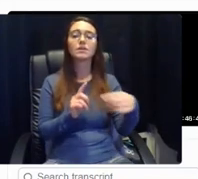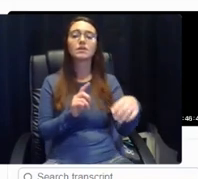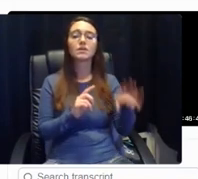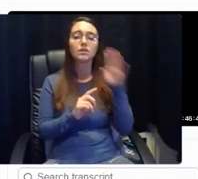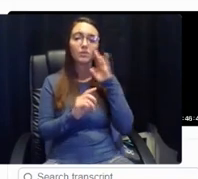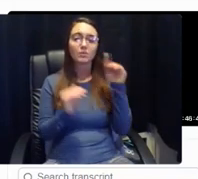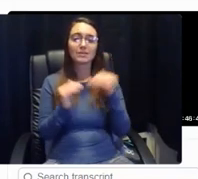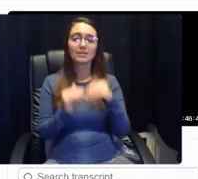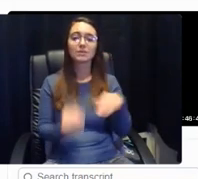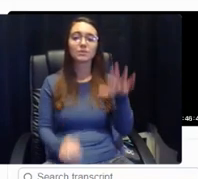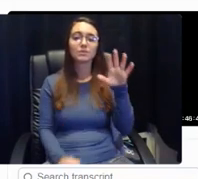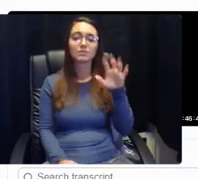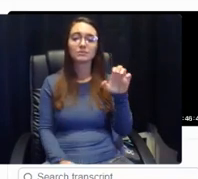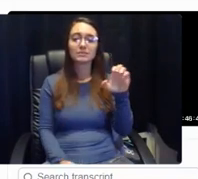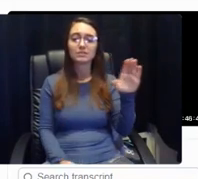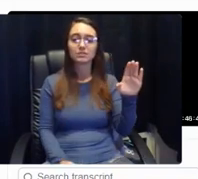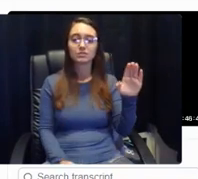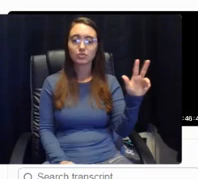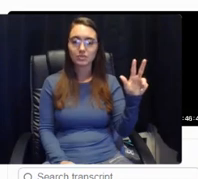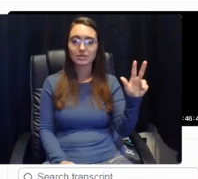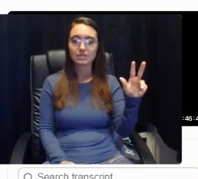cerium 3 positive.